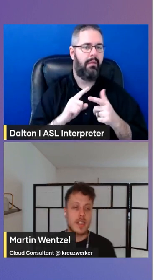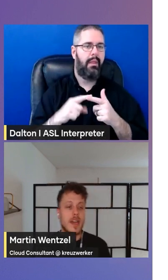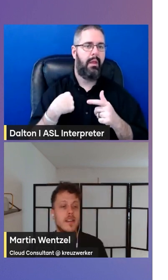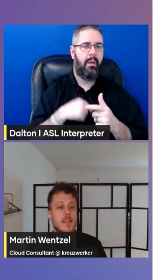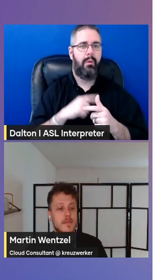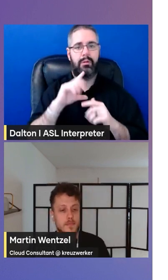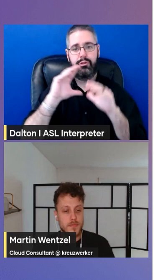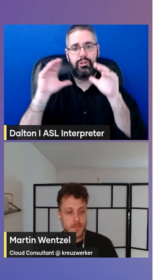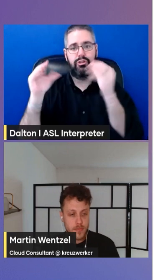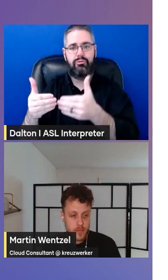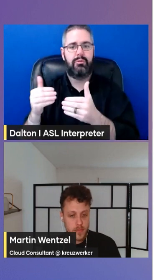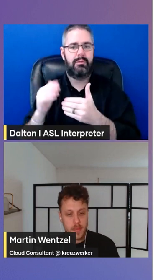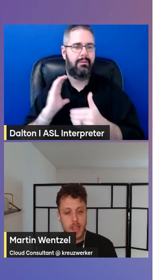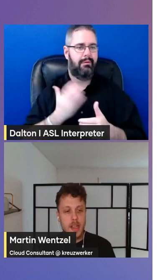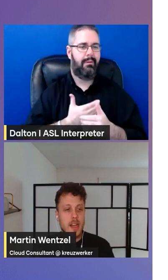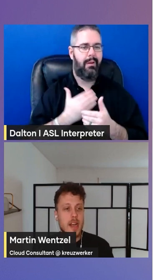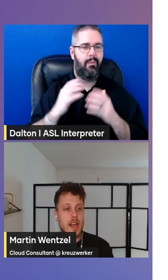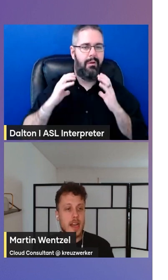in our client.